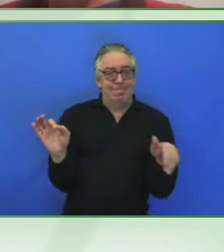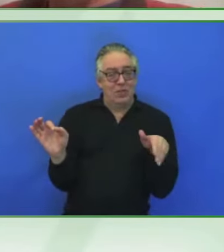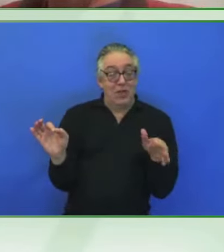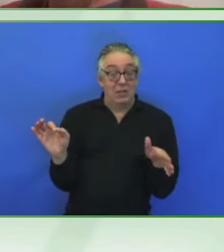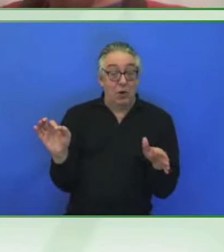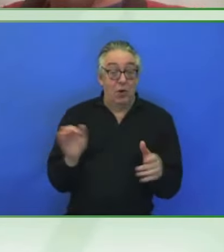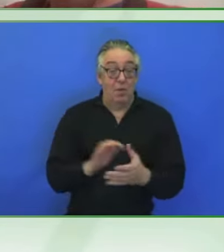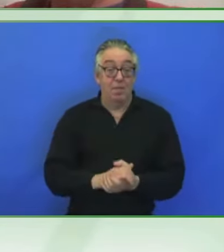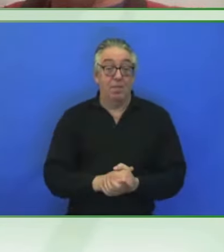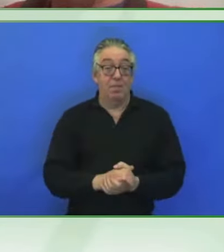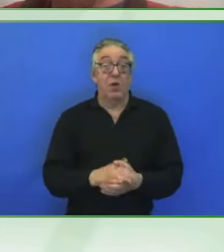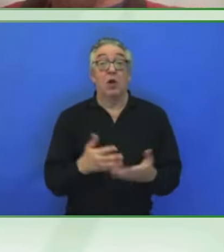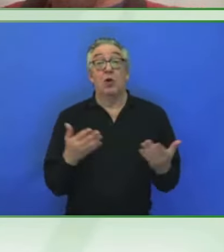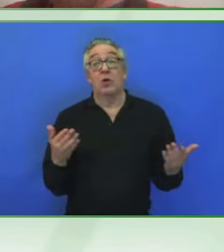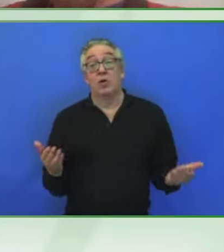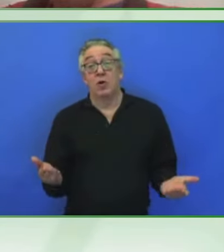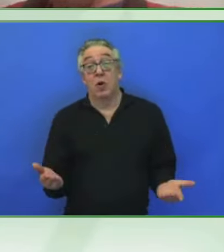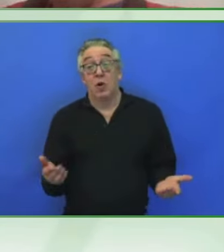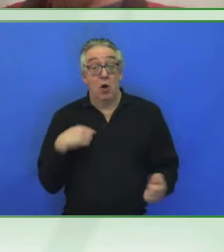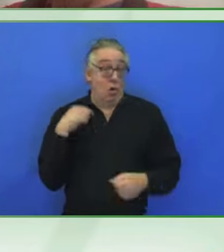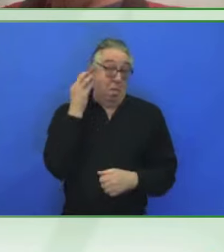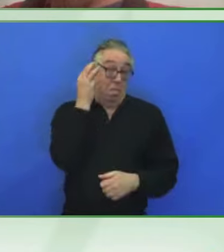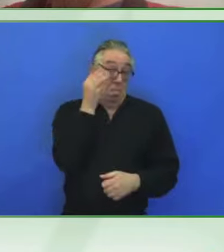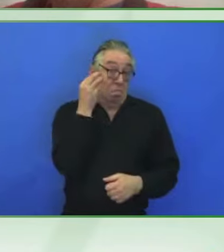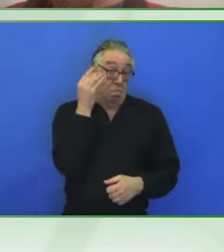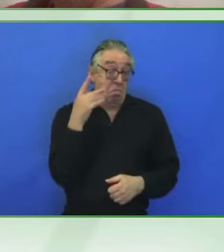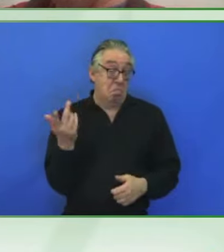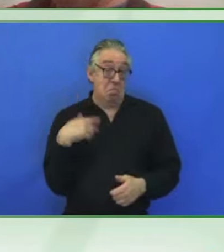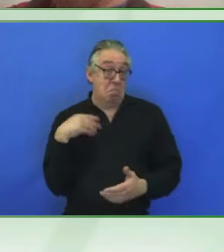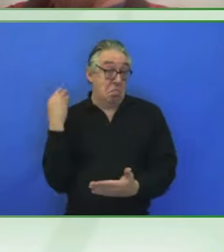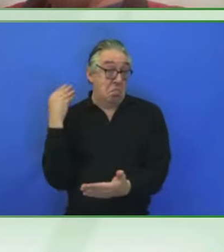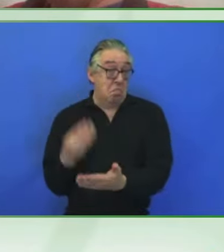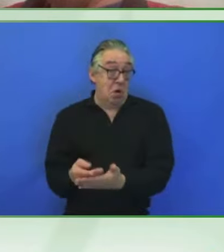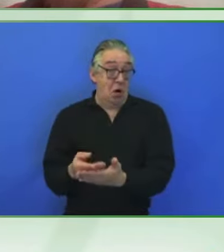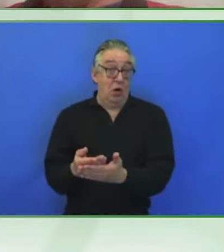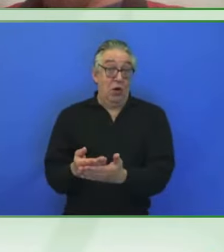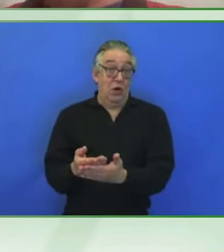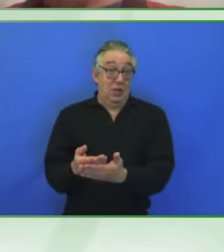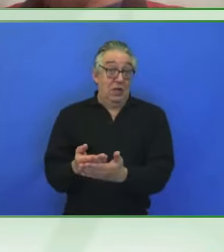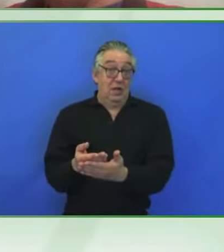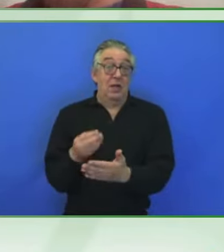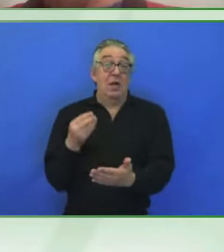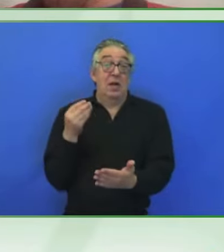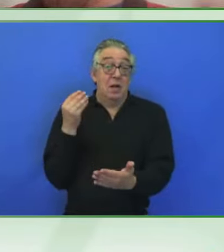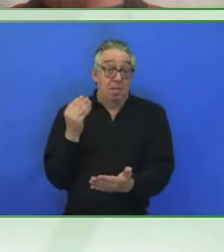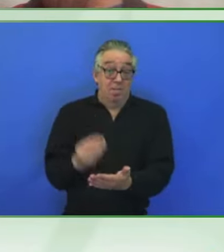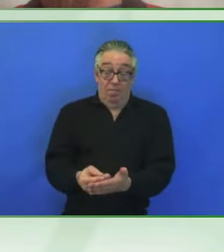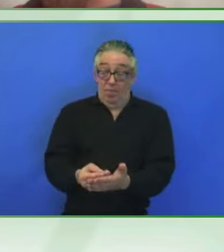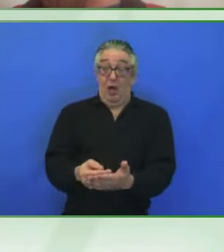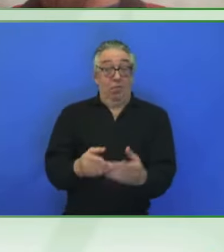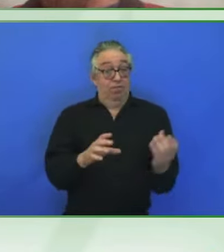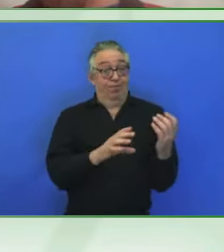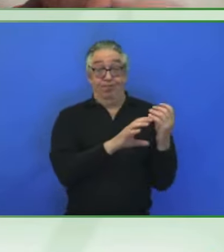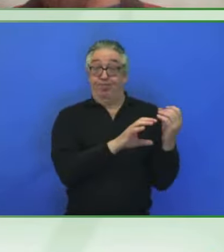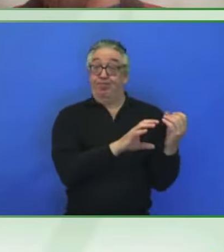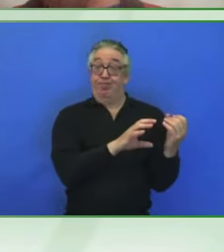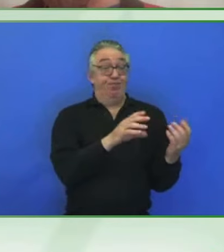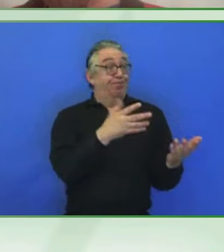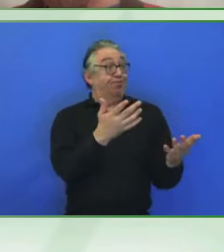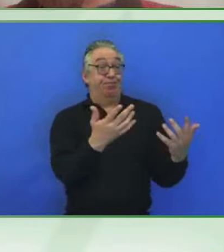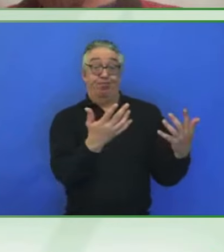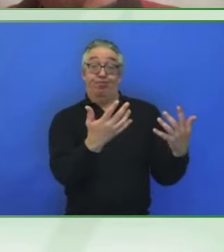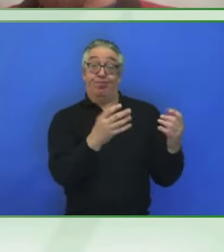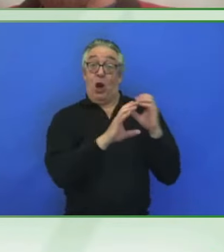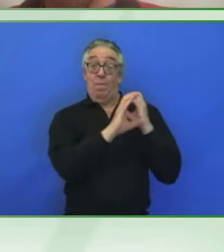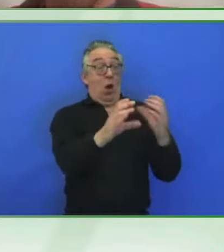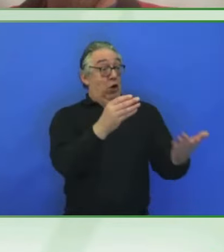vehicle that's produced by manufacturers, or a conversion kit that can be added to existing vehicles so that they can be adapted